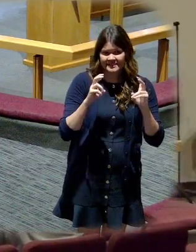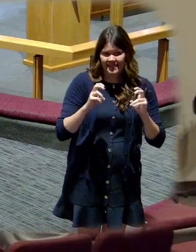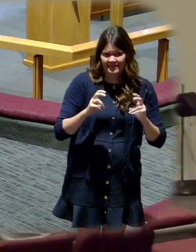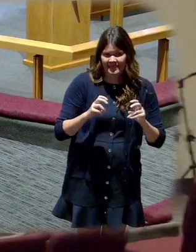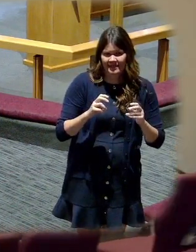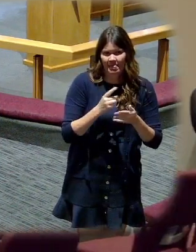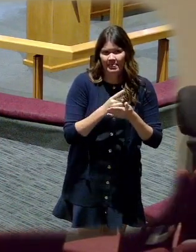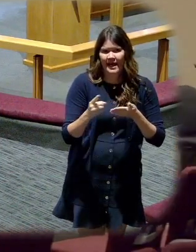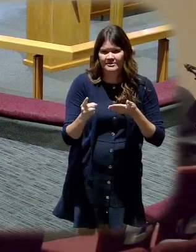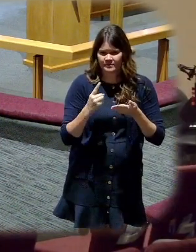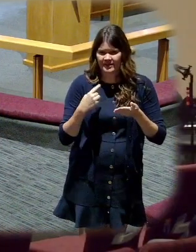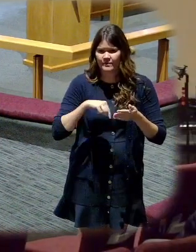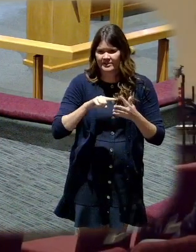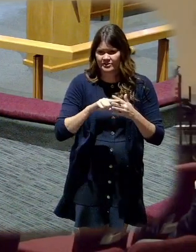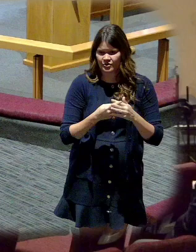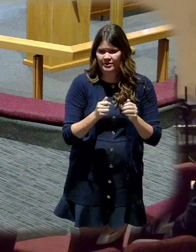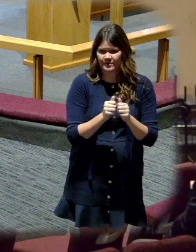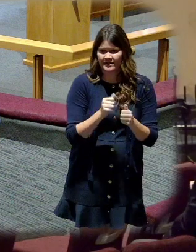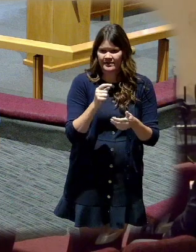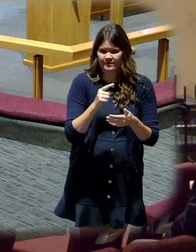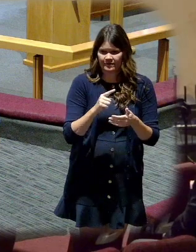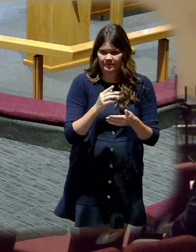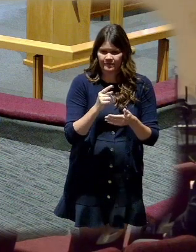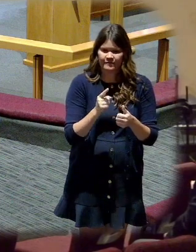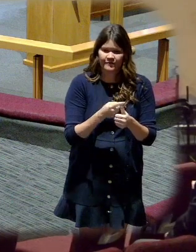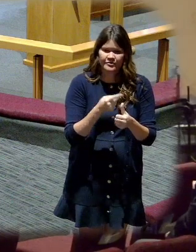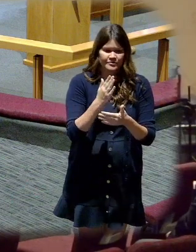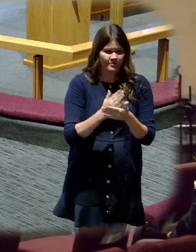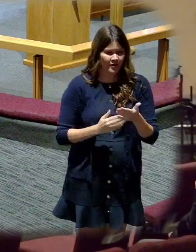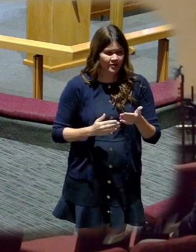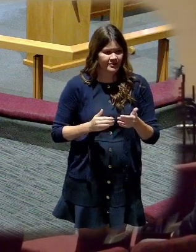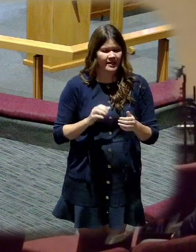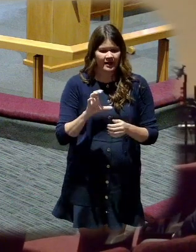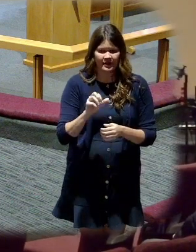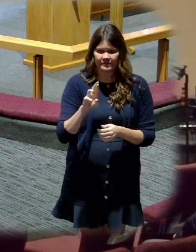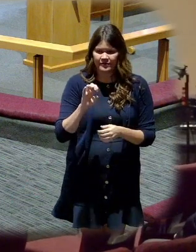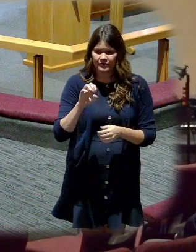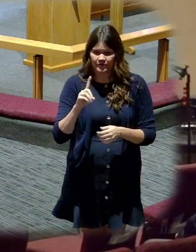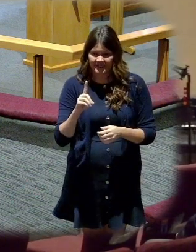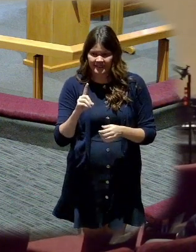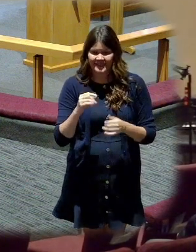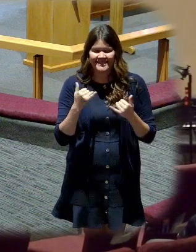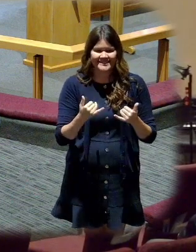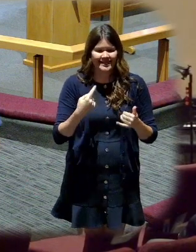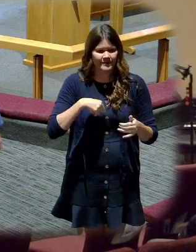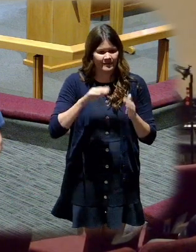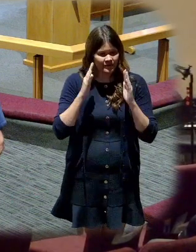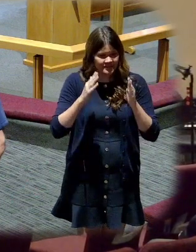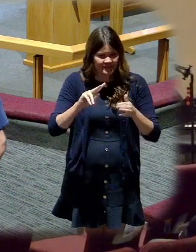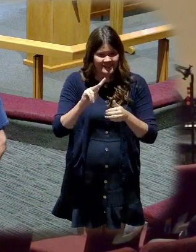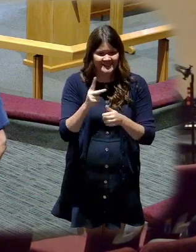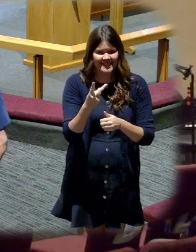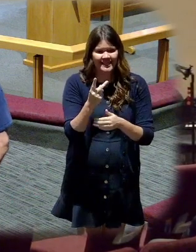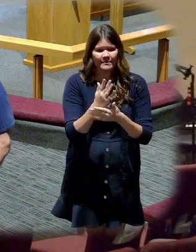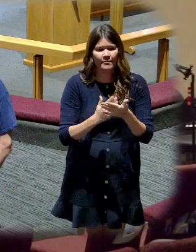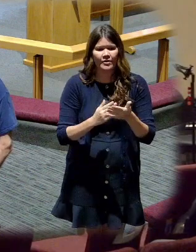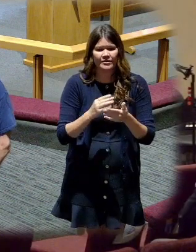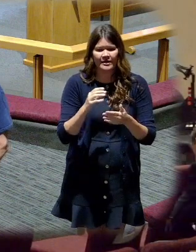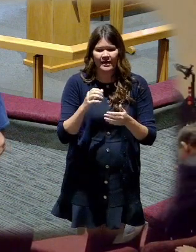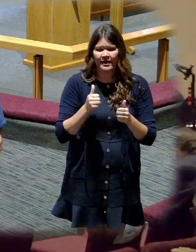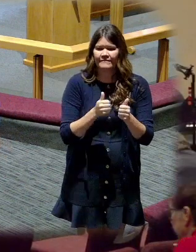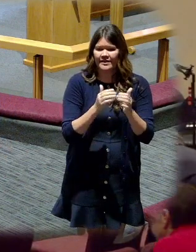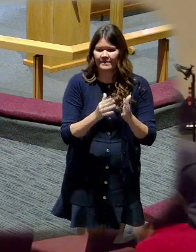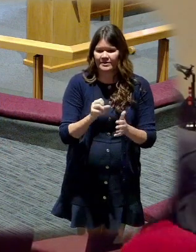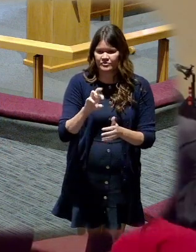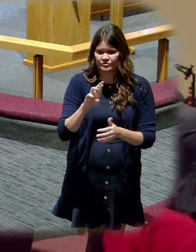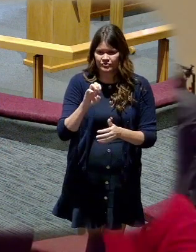we started with the first article of the Creed. Today we'll continue with the second article of the Apostles' Creed. Let's rise and